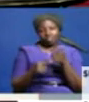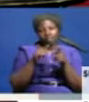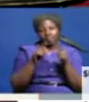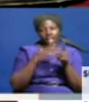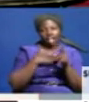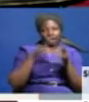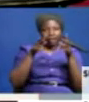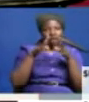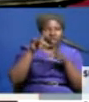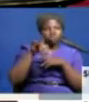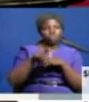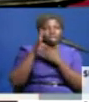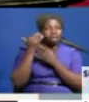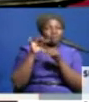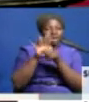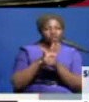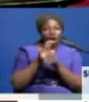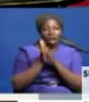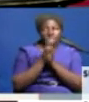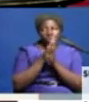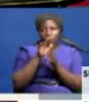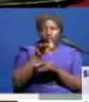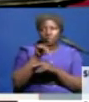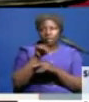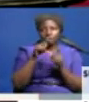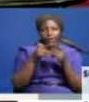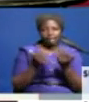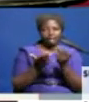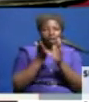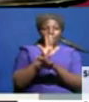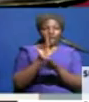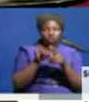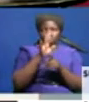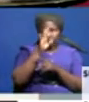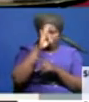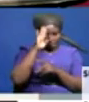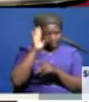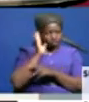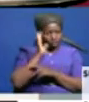expect a comprehensive story out of this. But for now, let me just hand it back to you, Troy, for more coverage.